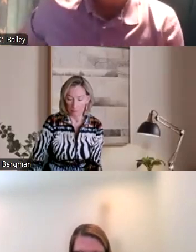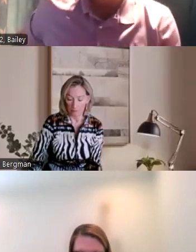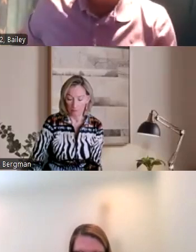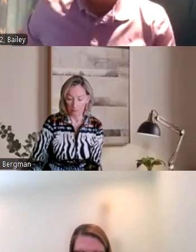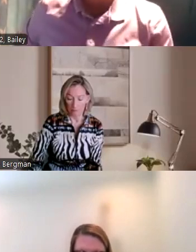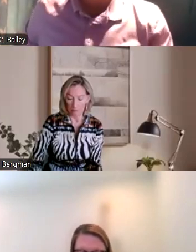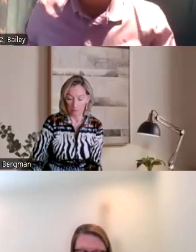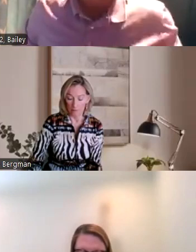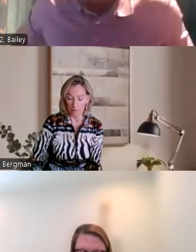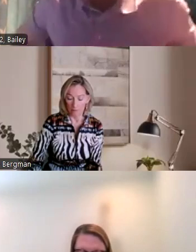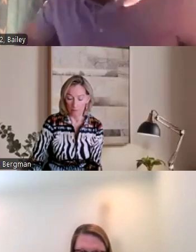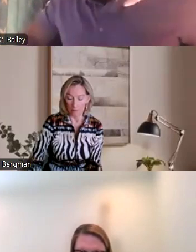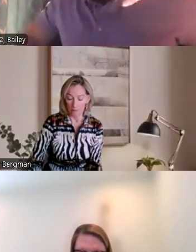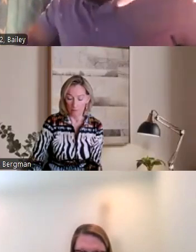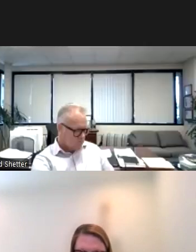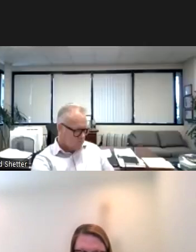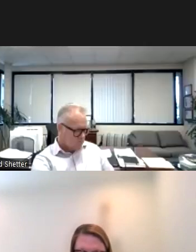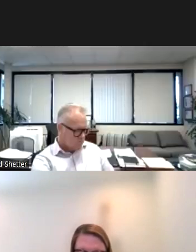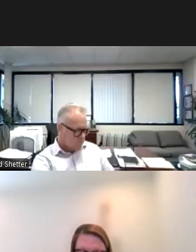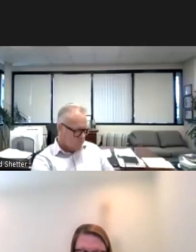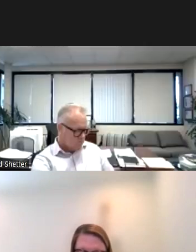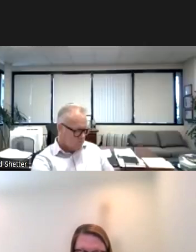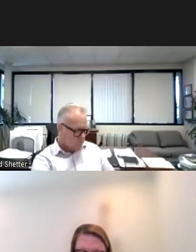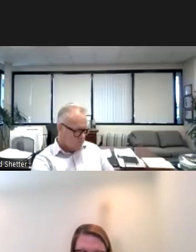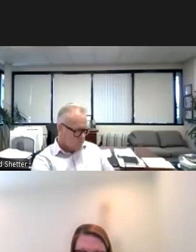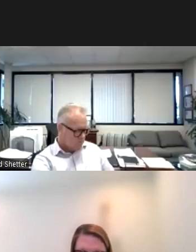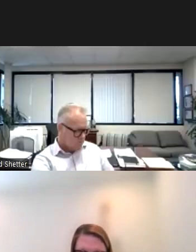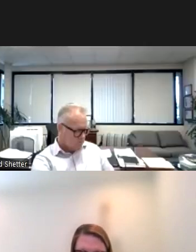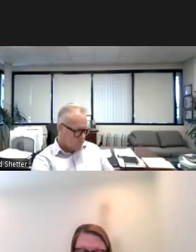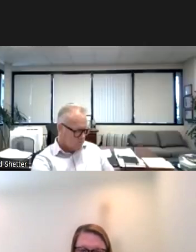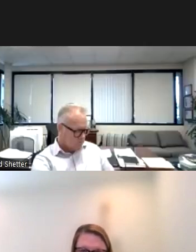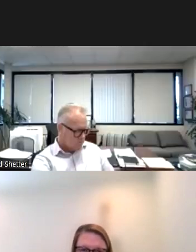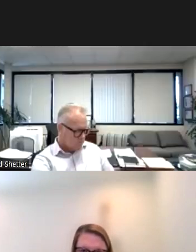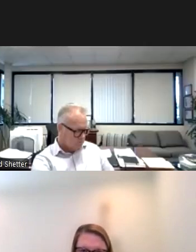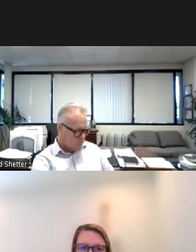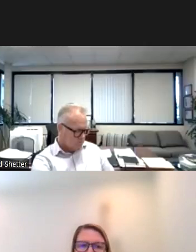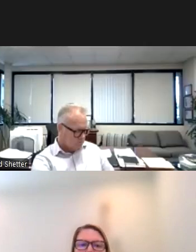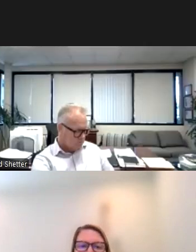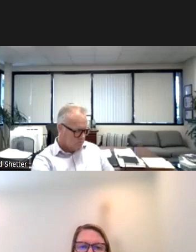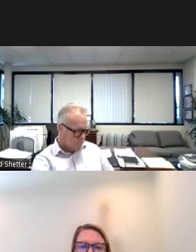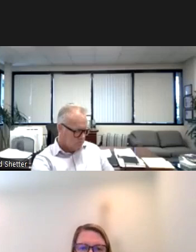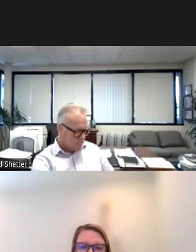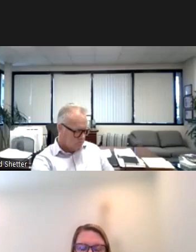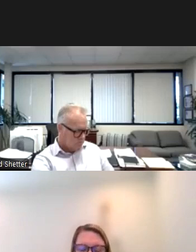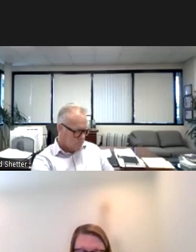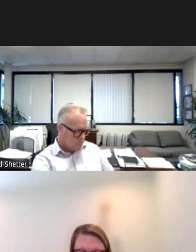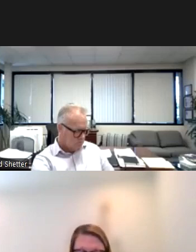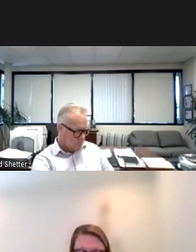So just from a practical side of things, if you're going to make an investment in a system like this, can you show offsetting